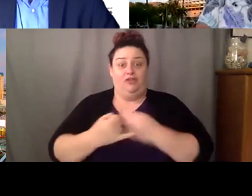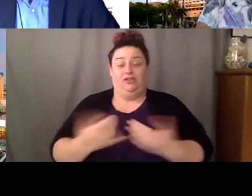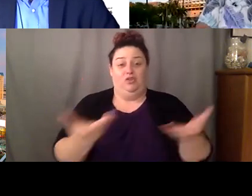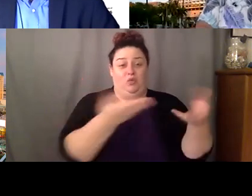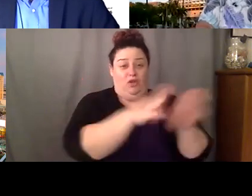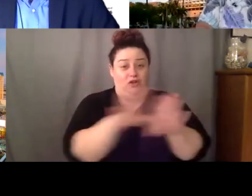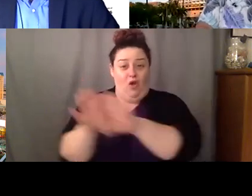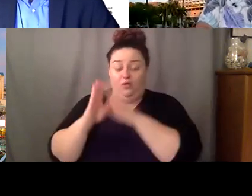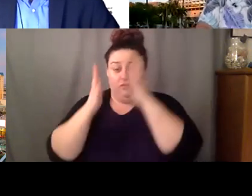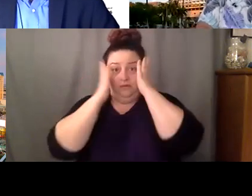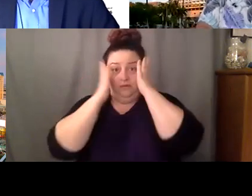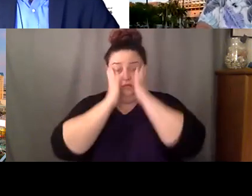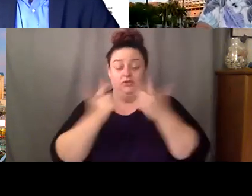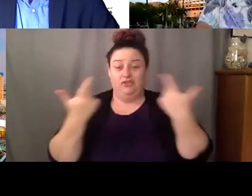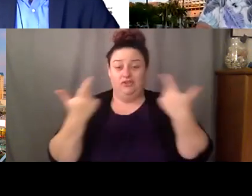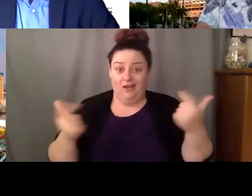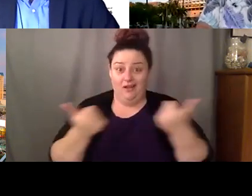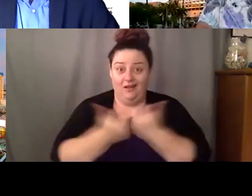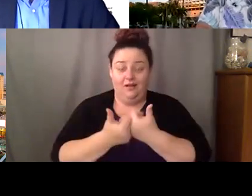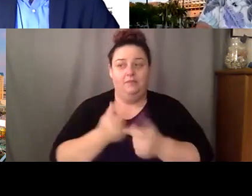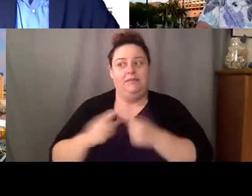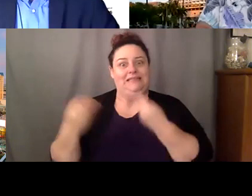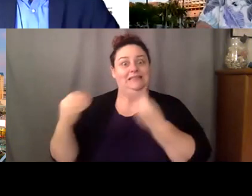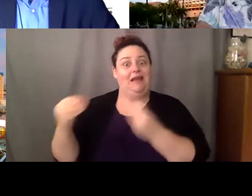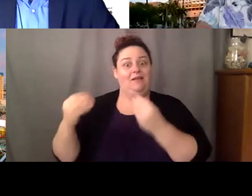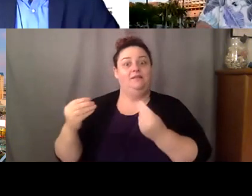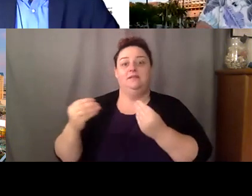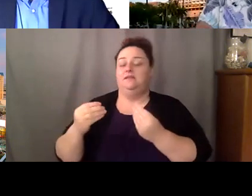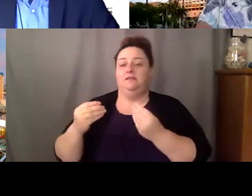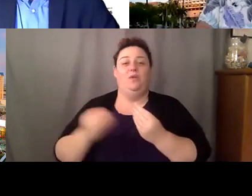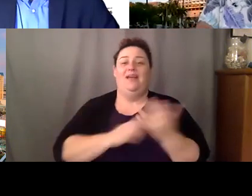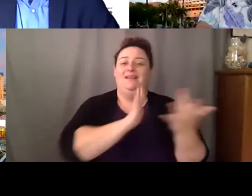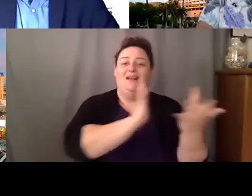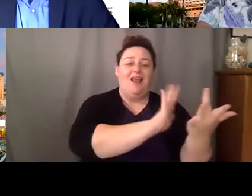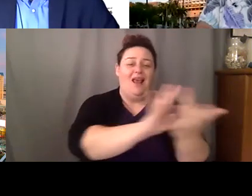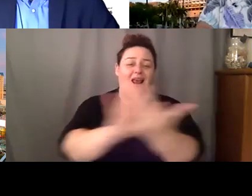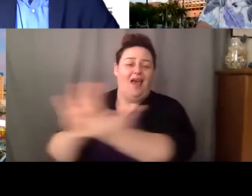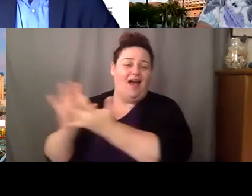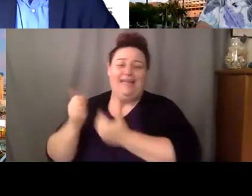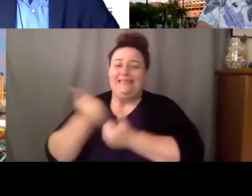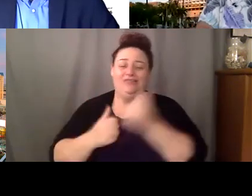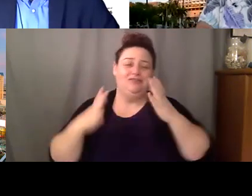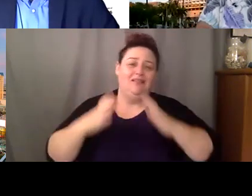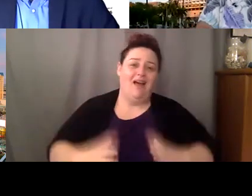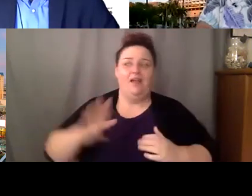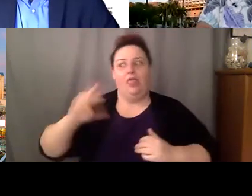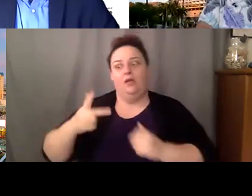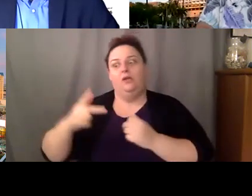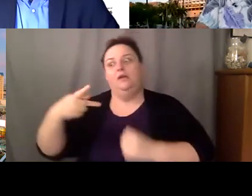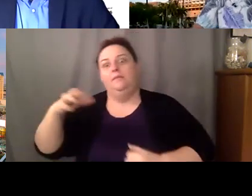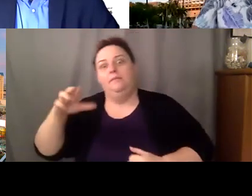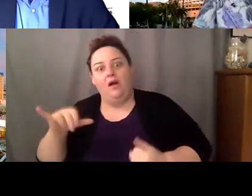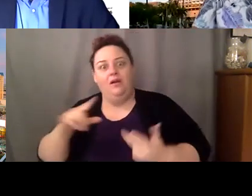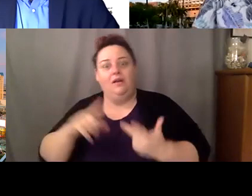sales division, we were tasked with reaching out to every group, every client, every third party to start